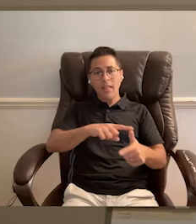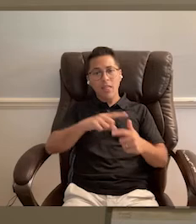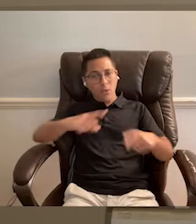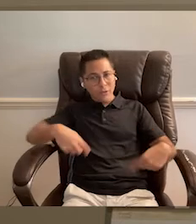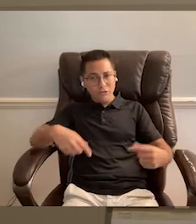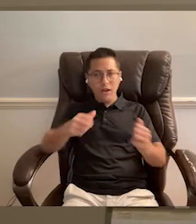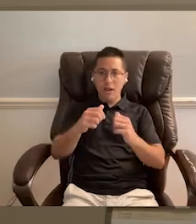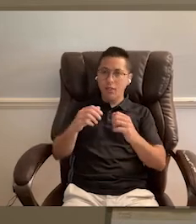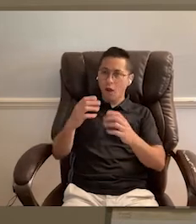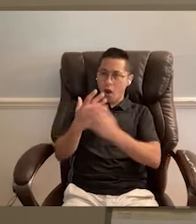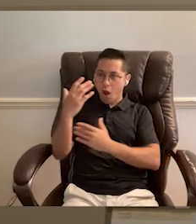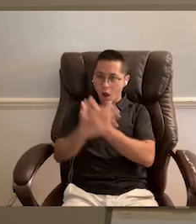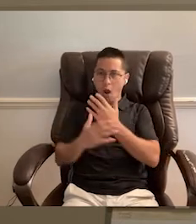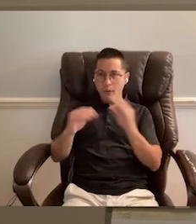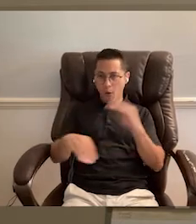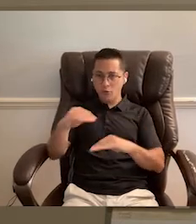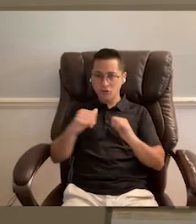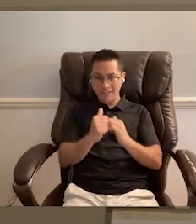like 5 of these produced in our lab.